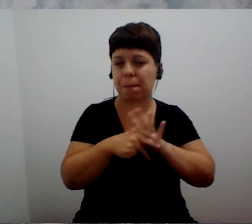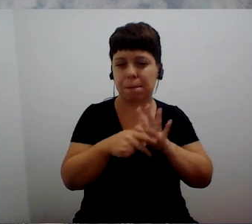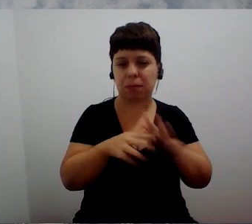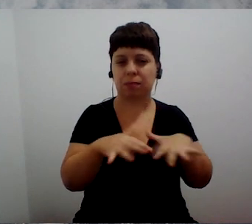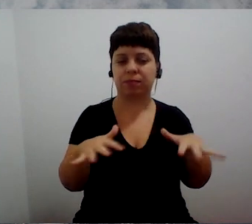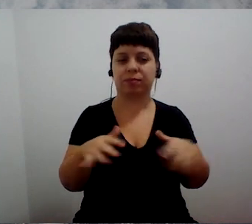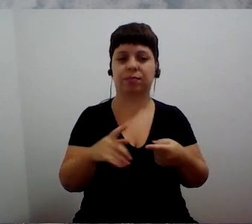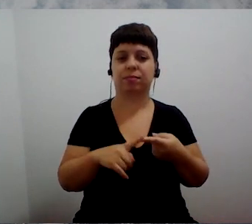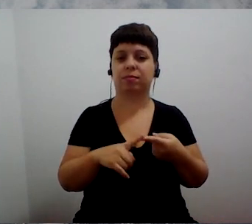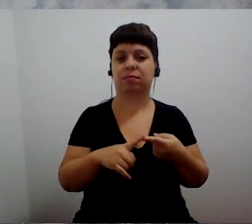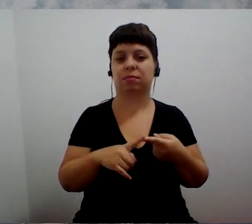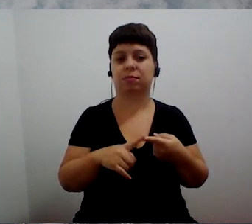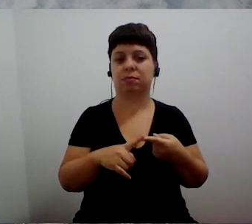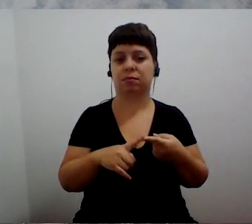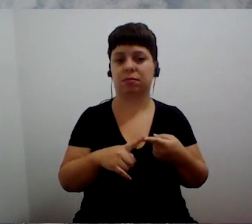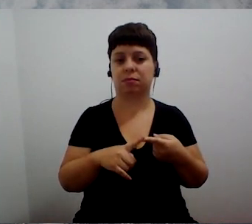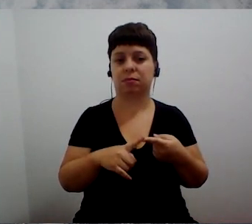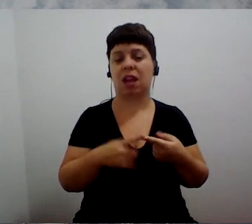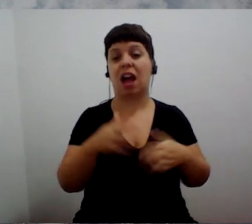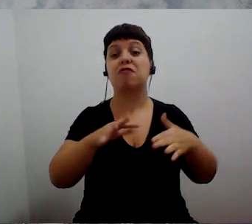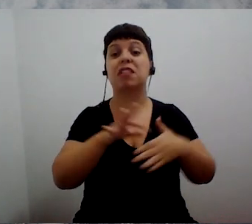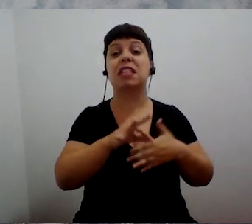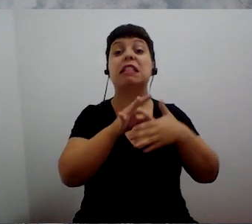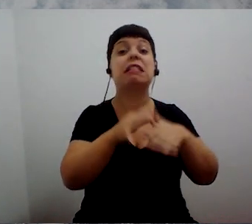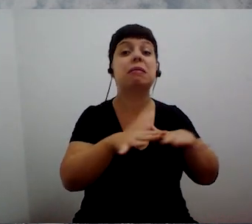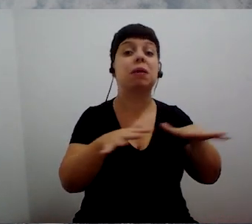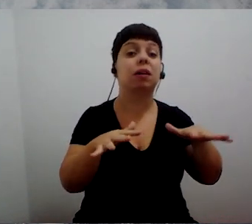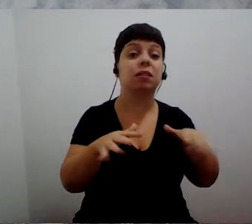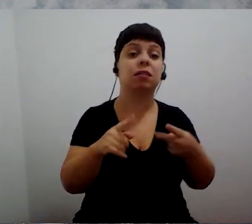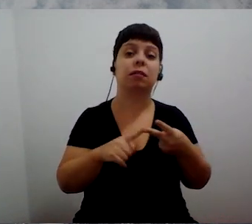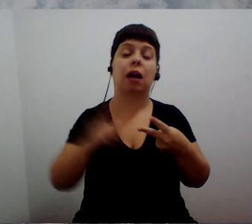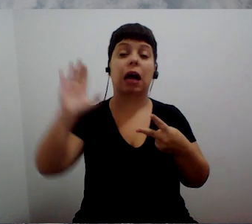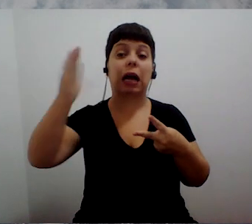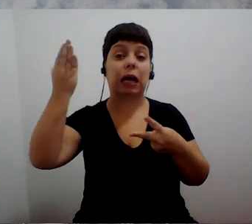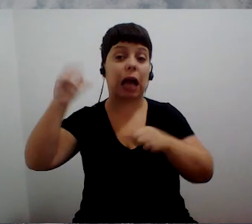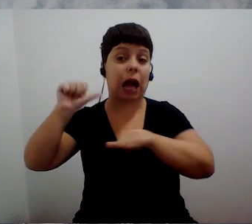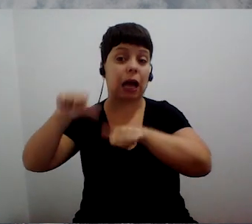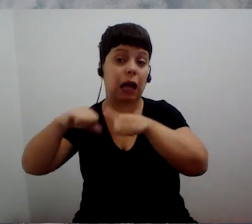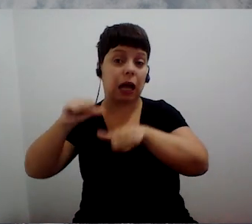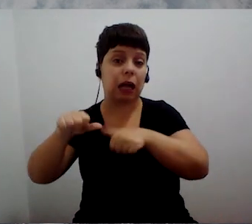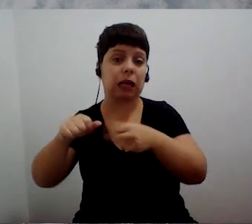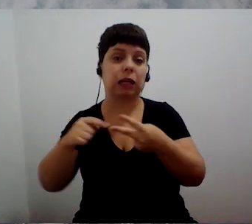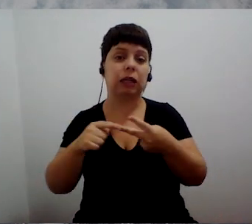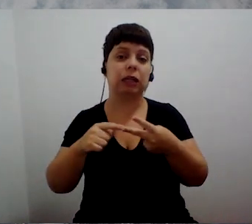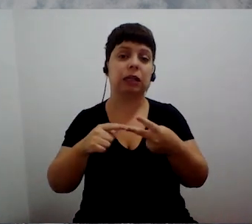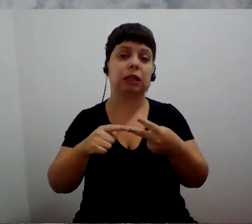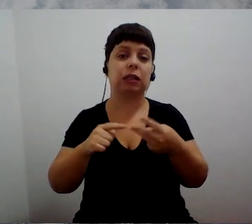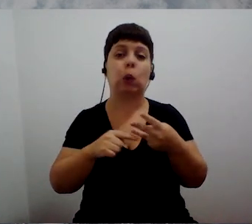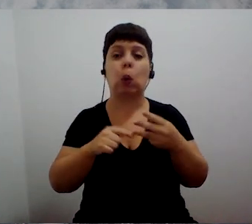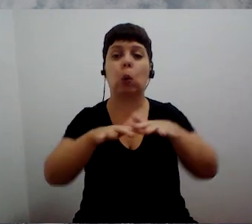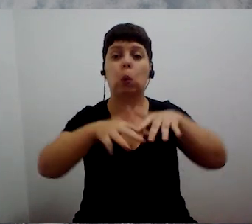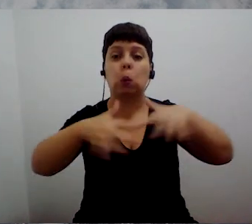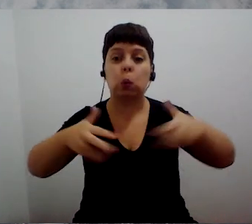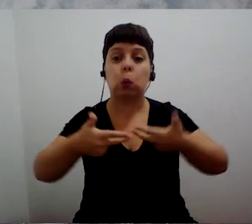either related to marine litter, either related to climate change and the ocean nexus or